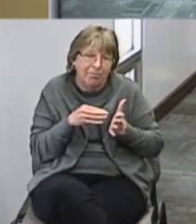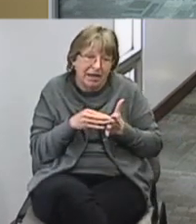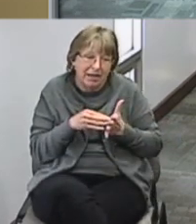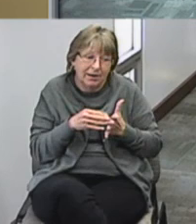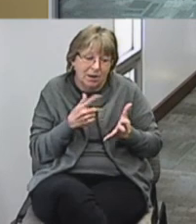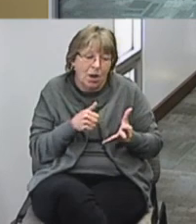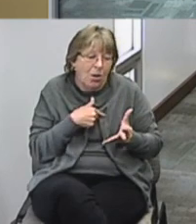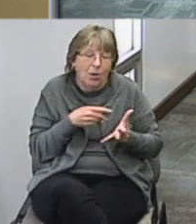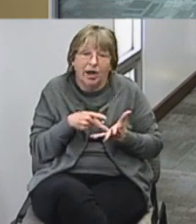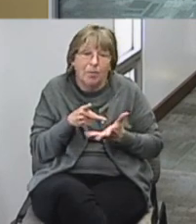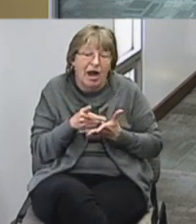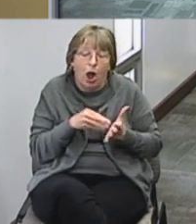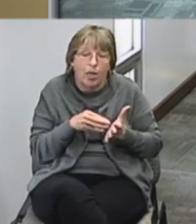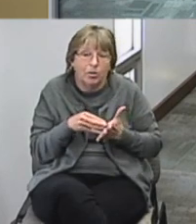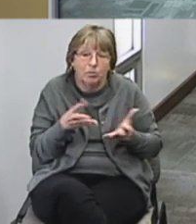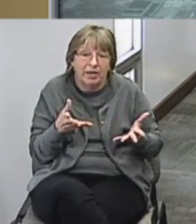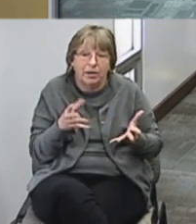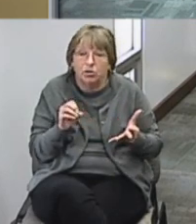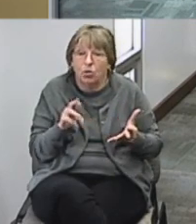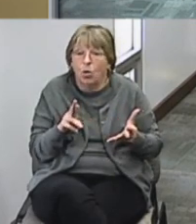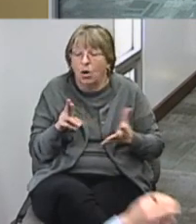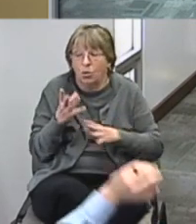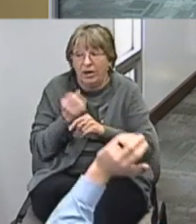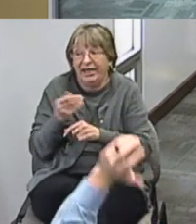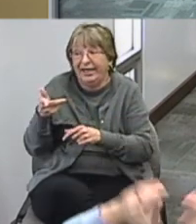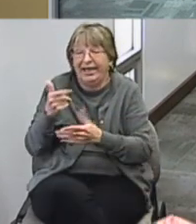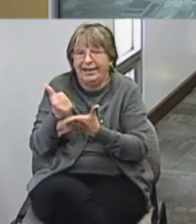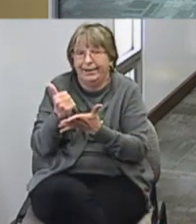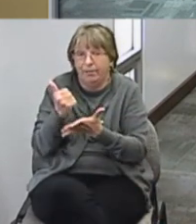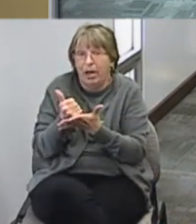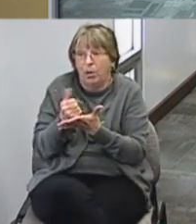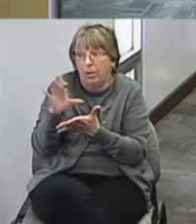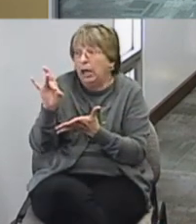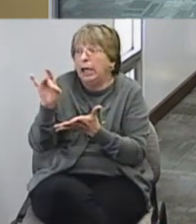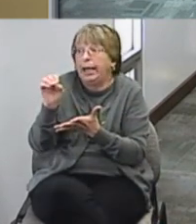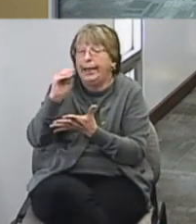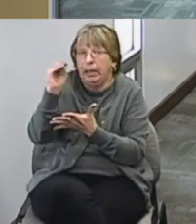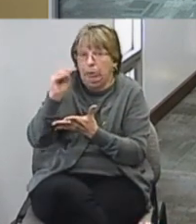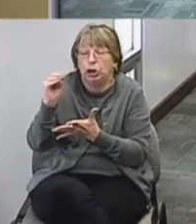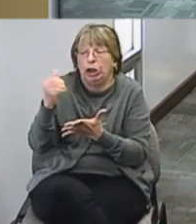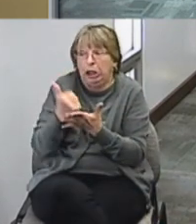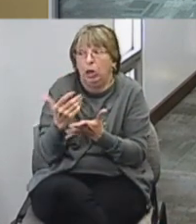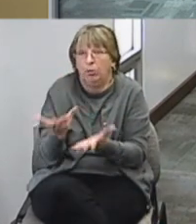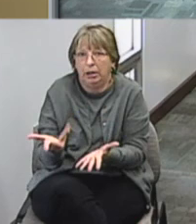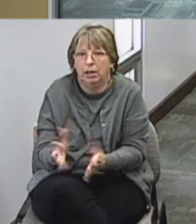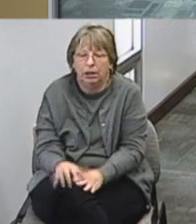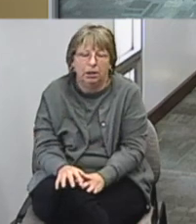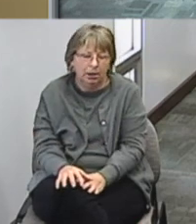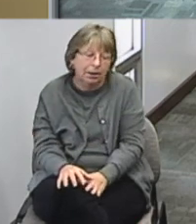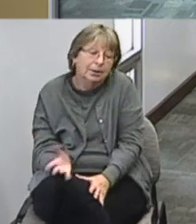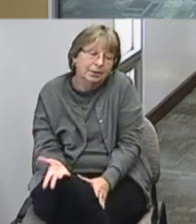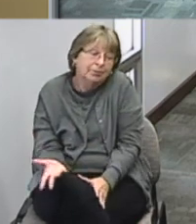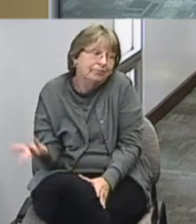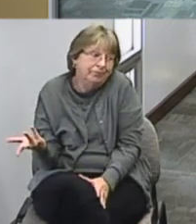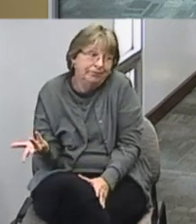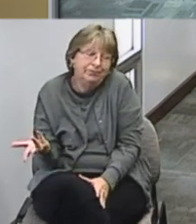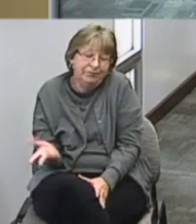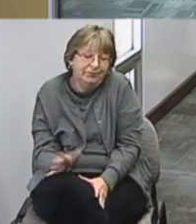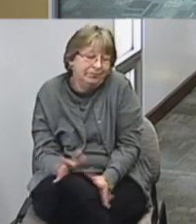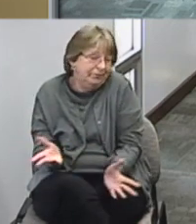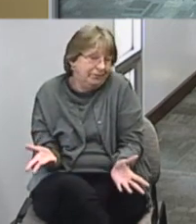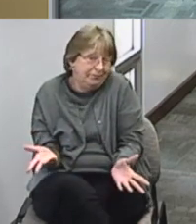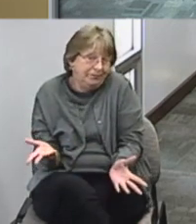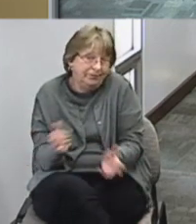millions. Yeah, exactly. Or we could potentially Take a get shot. 80% funded. Yeah. And, we can,